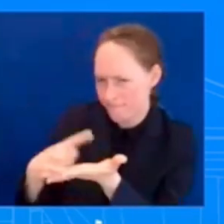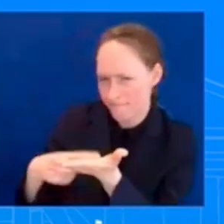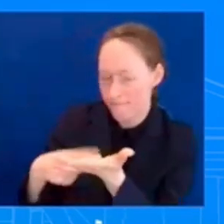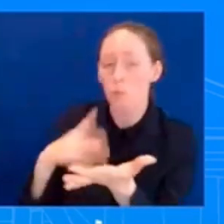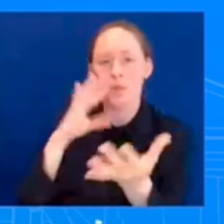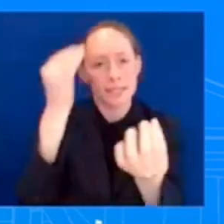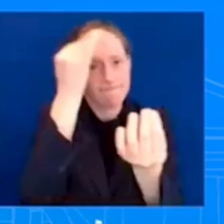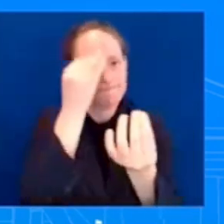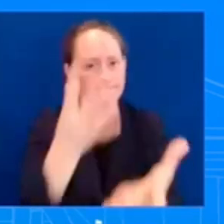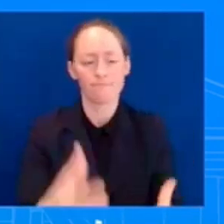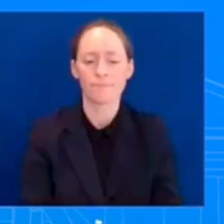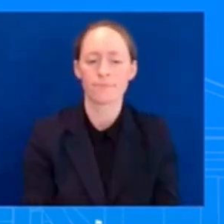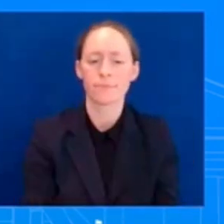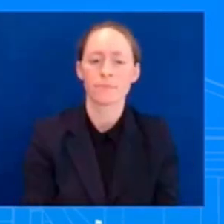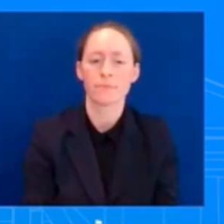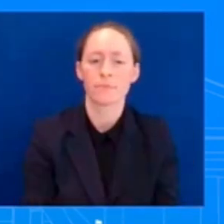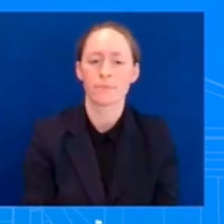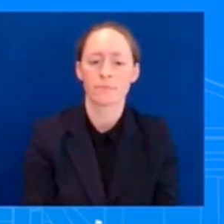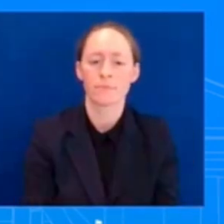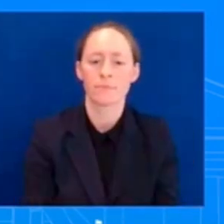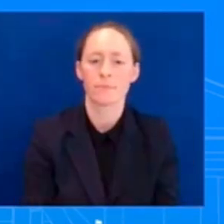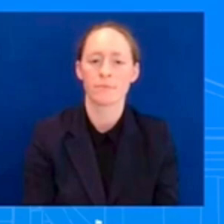I'm sure the team will get back to you on that.